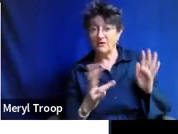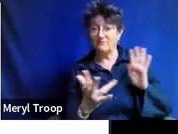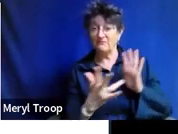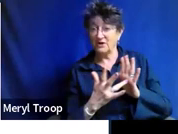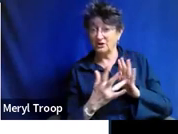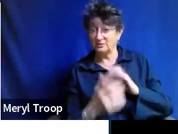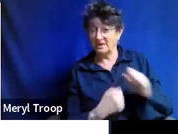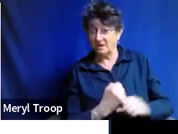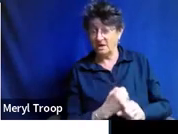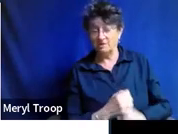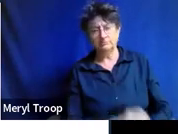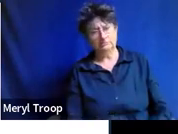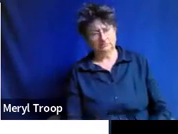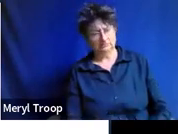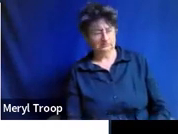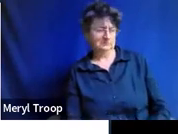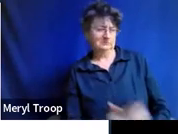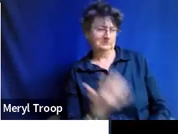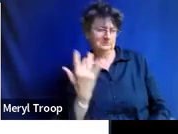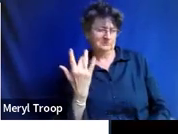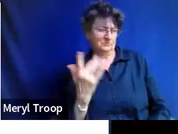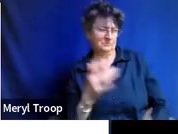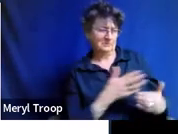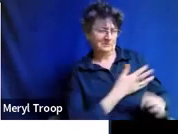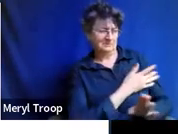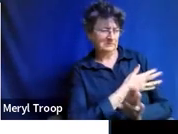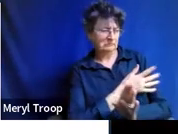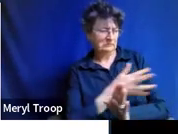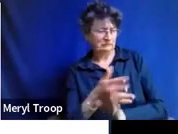that. And, you know, why is that?